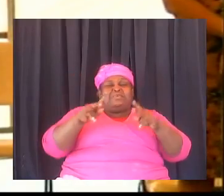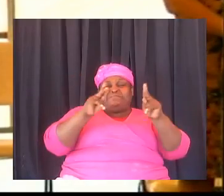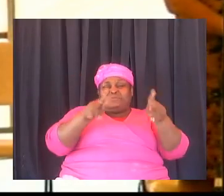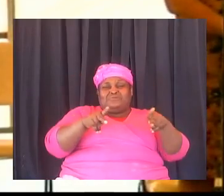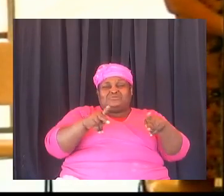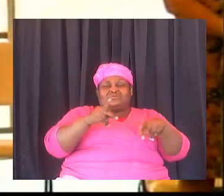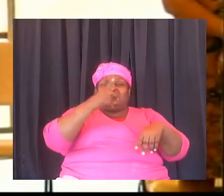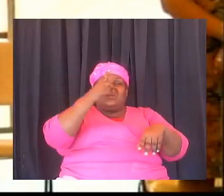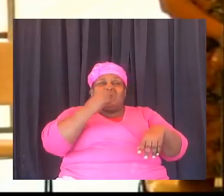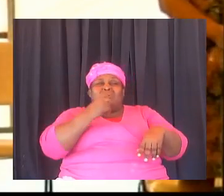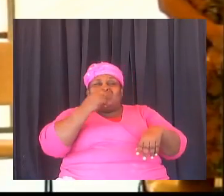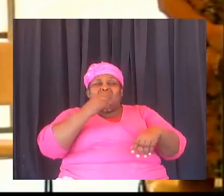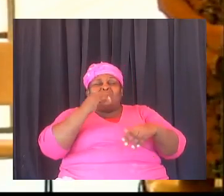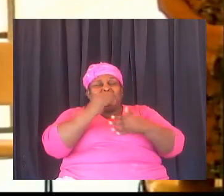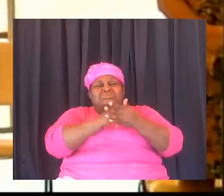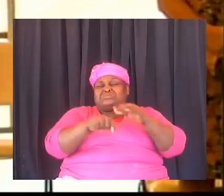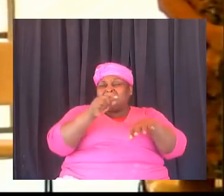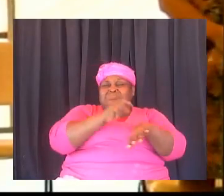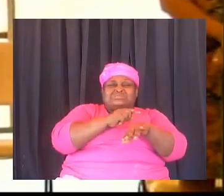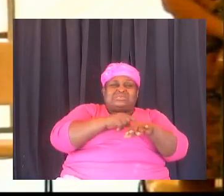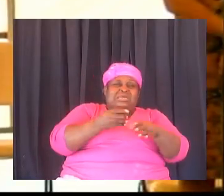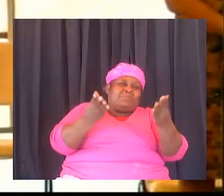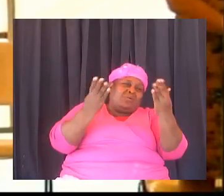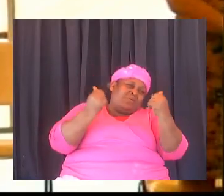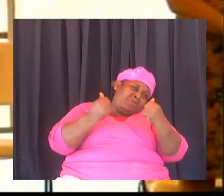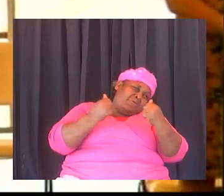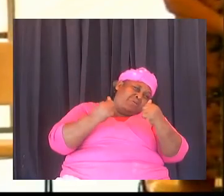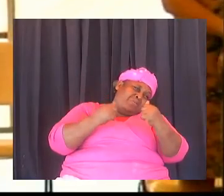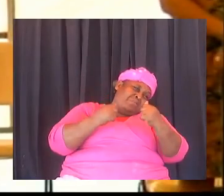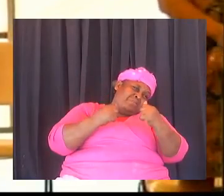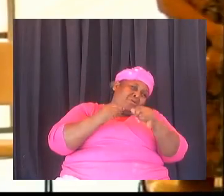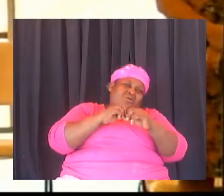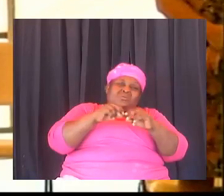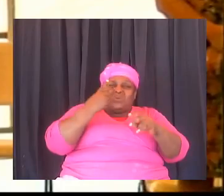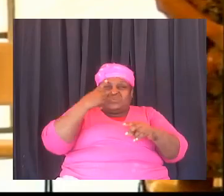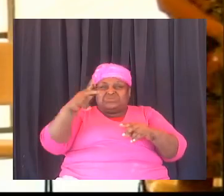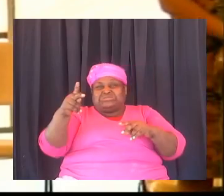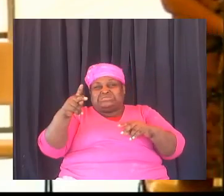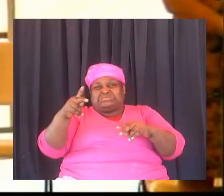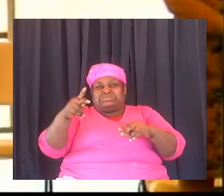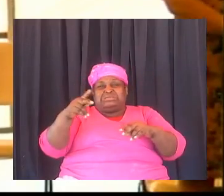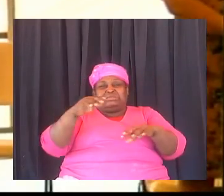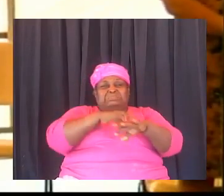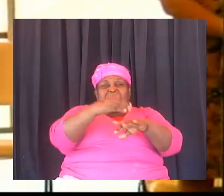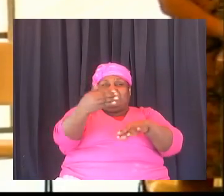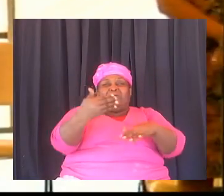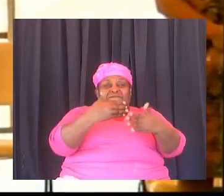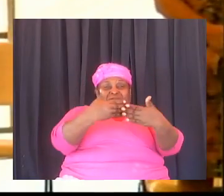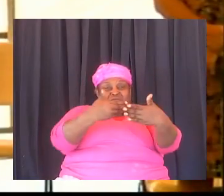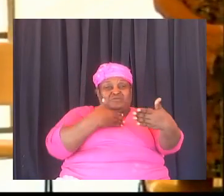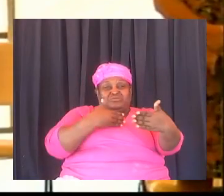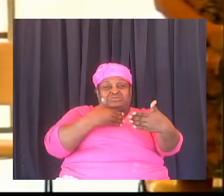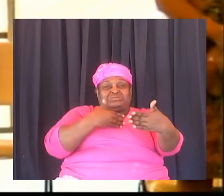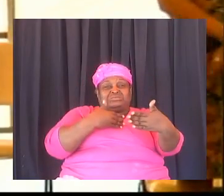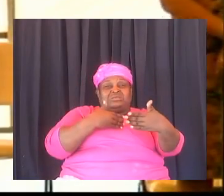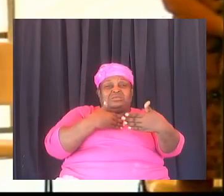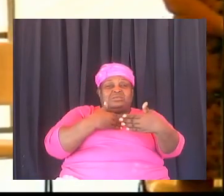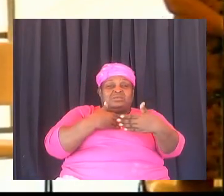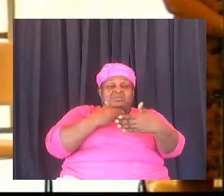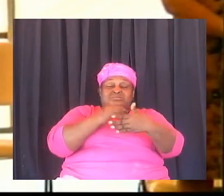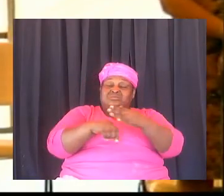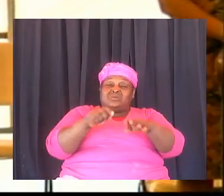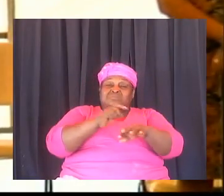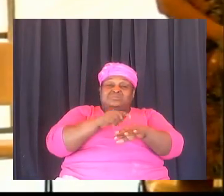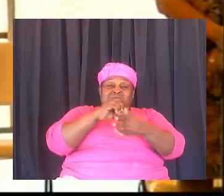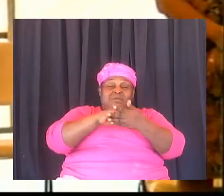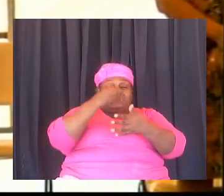who, sometimes them come and you normally see them at the front. I learned that when I see some folks come and you see them sit at the back, and